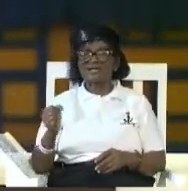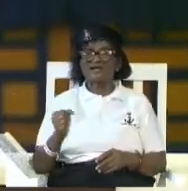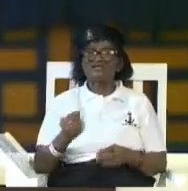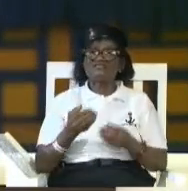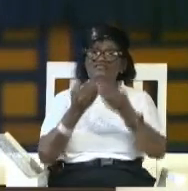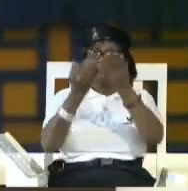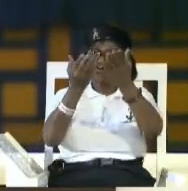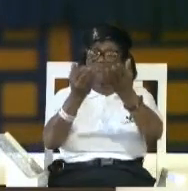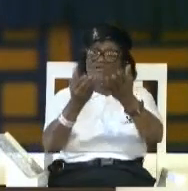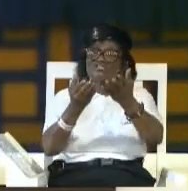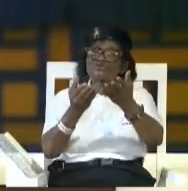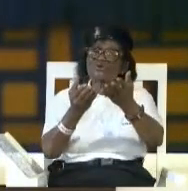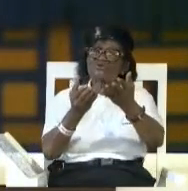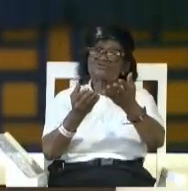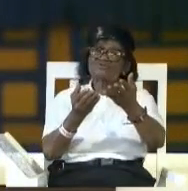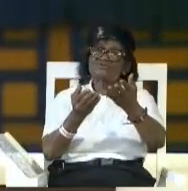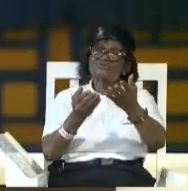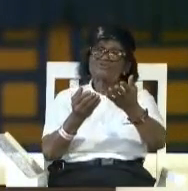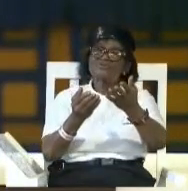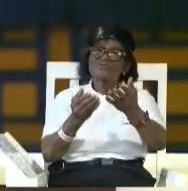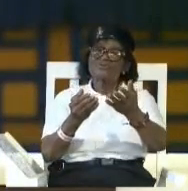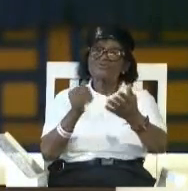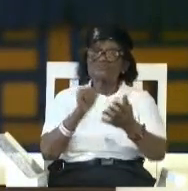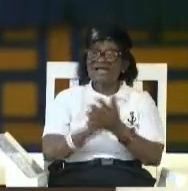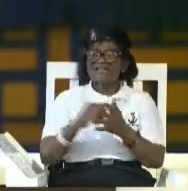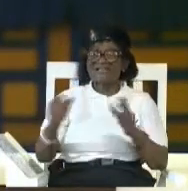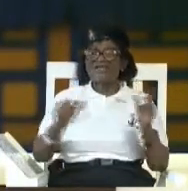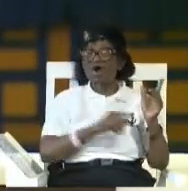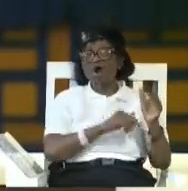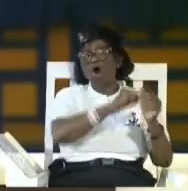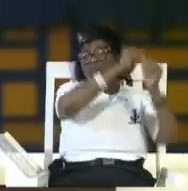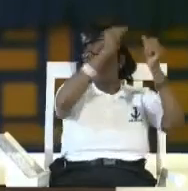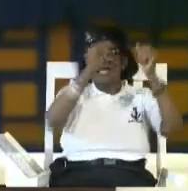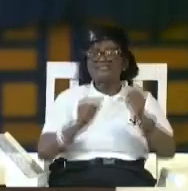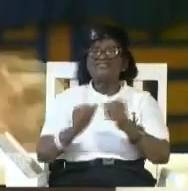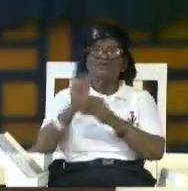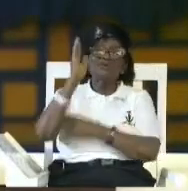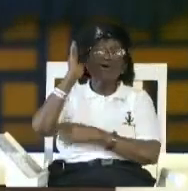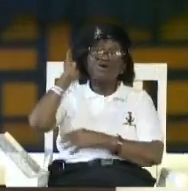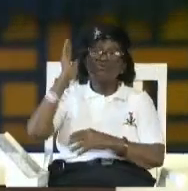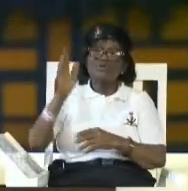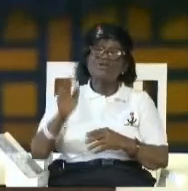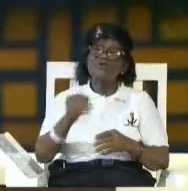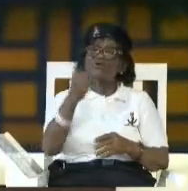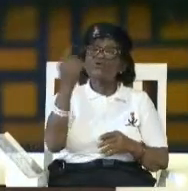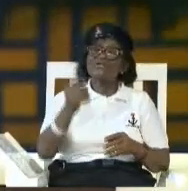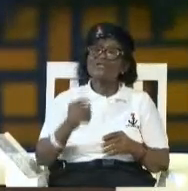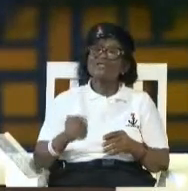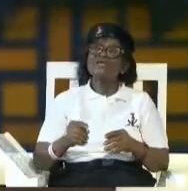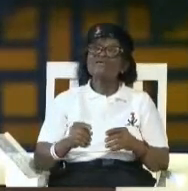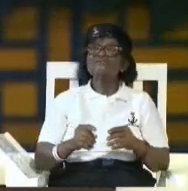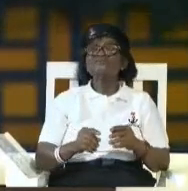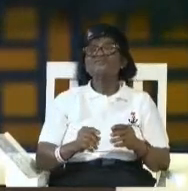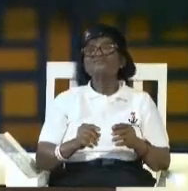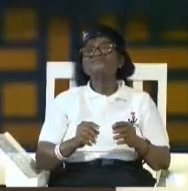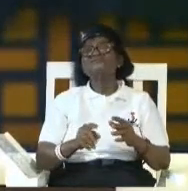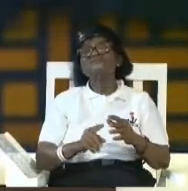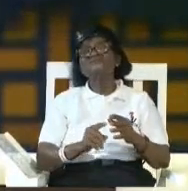informations that the Almighty God will only reveal to the